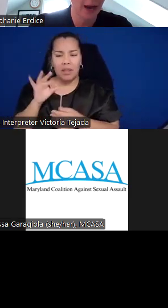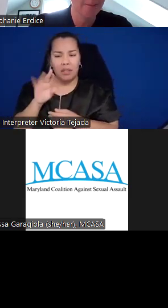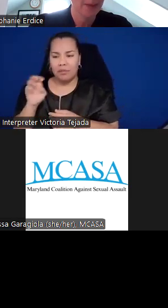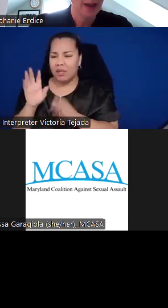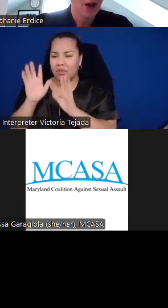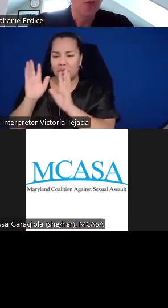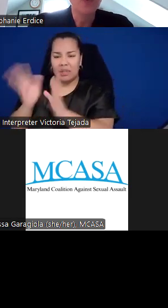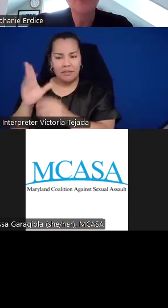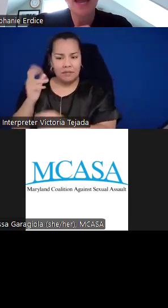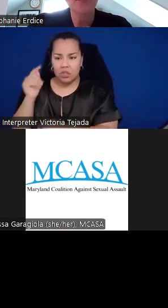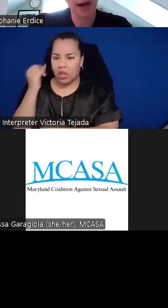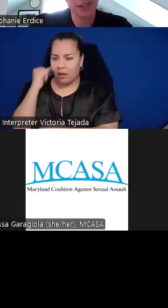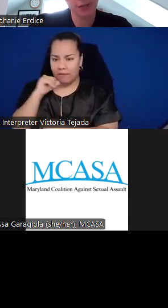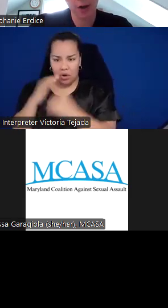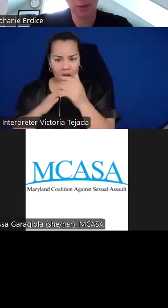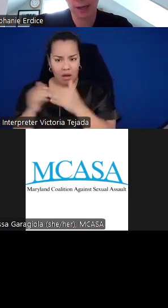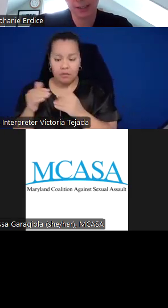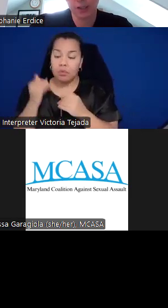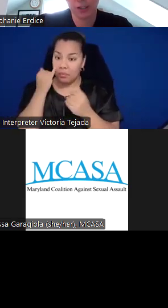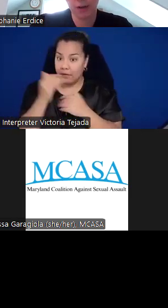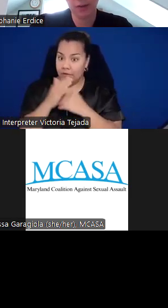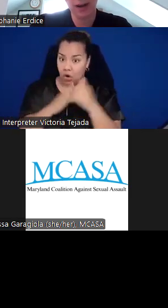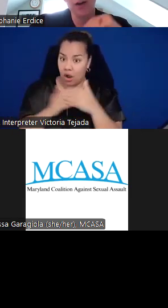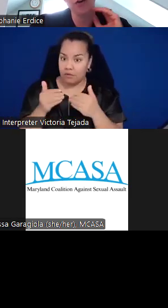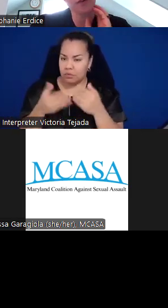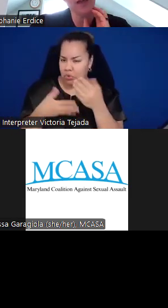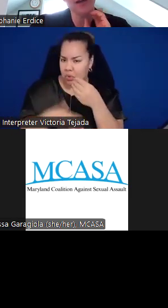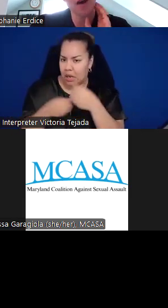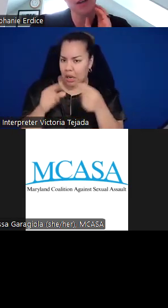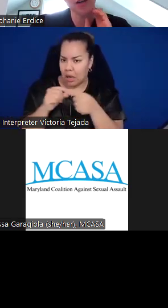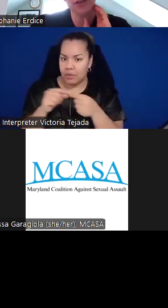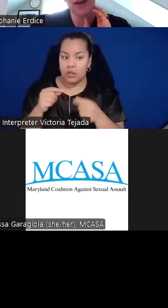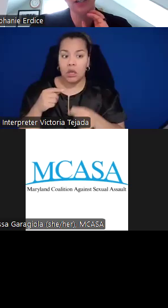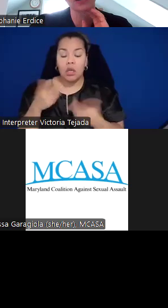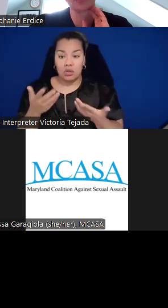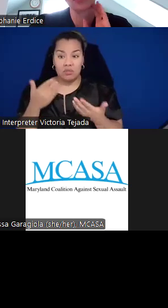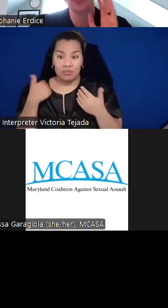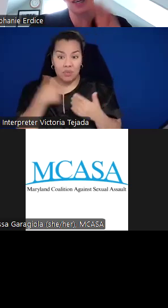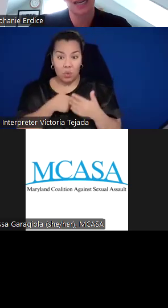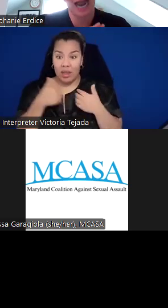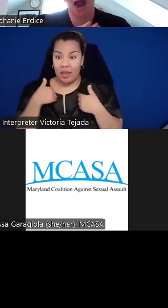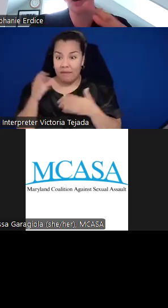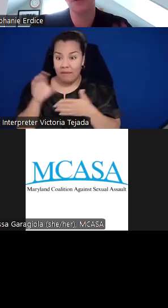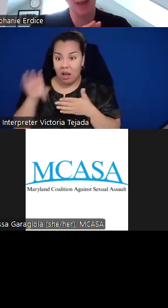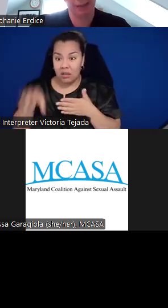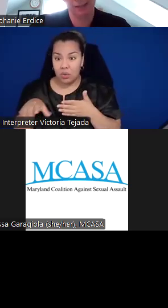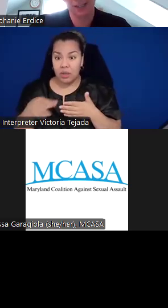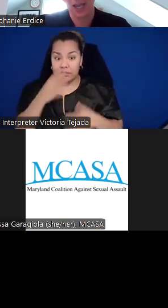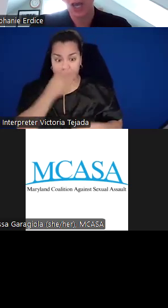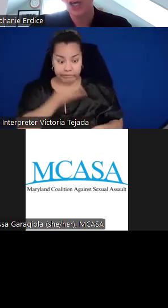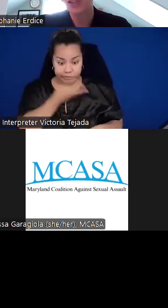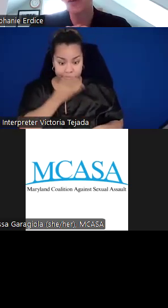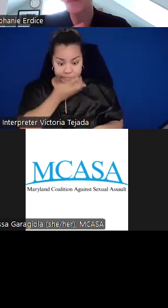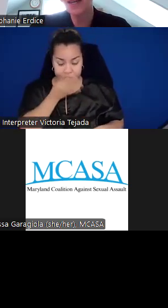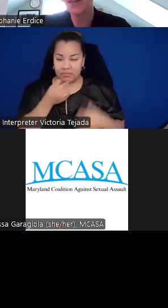you to do that. We pay a price for not practicing good self-care or for letting our self-care and self-soothing get out of